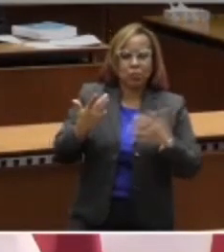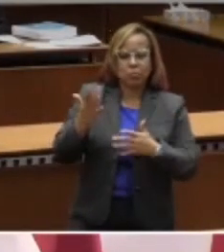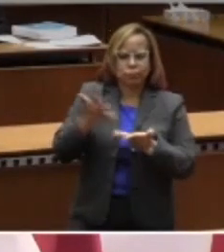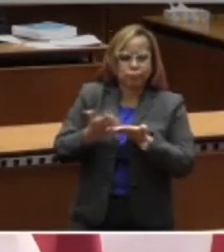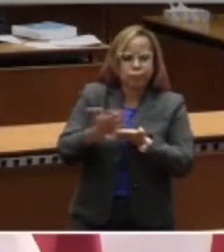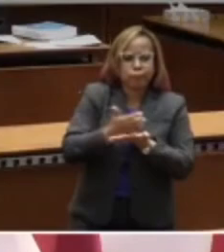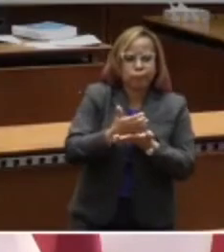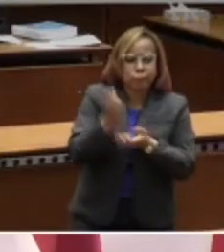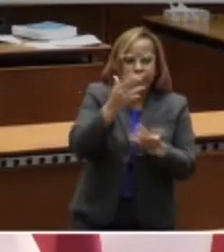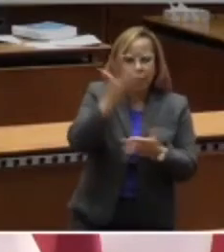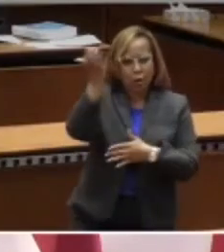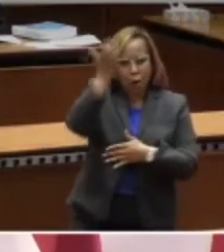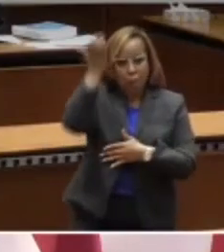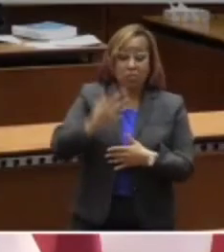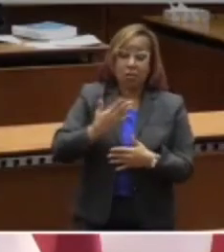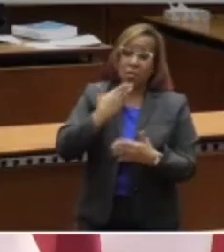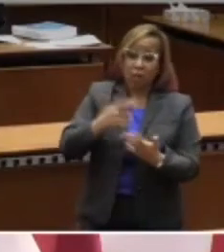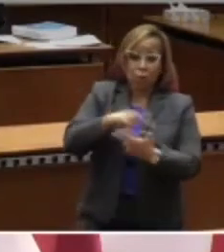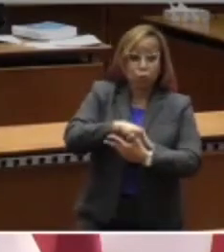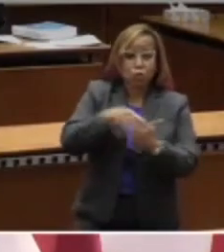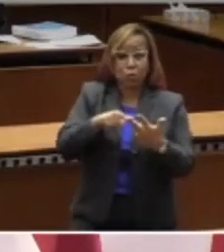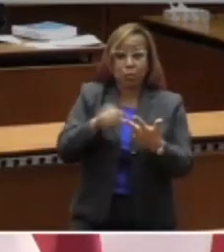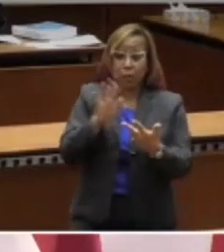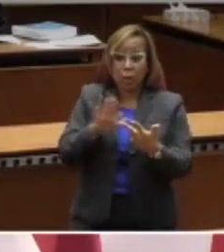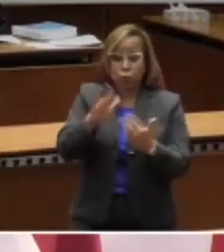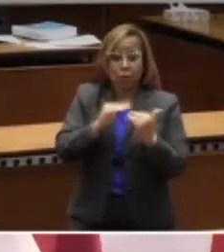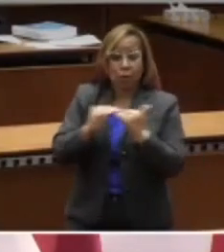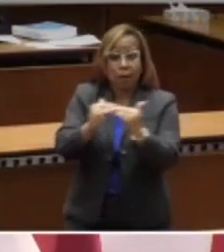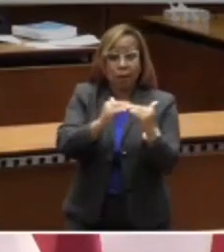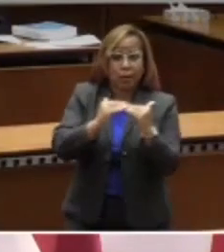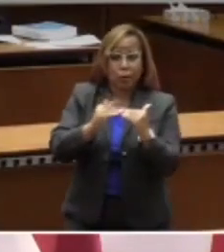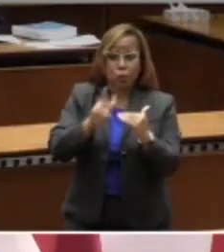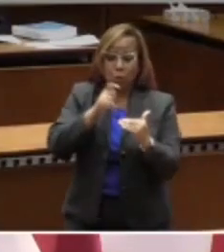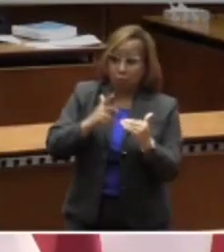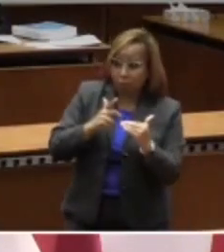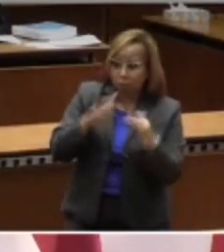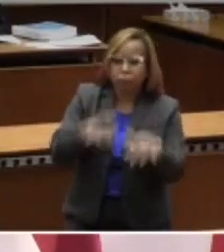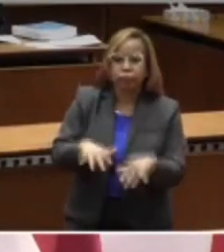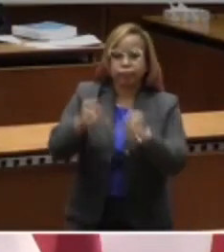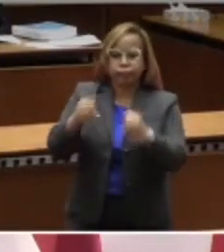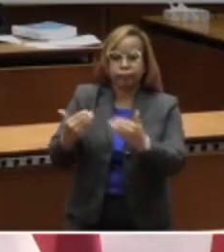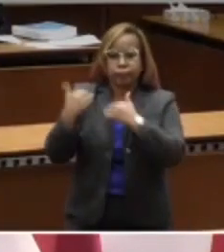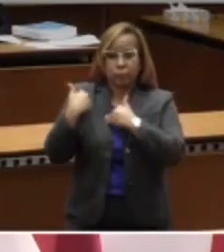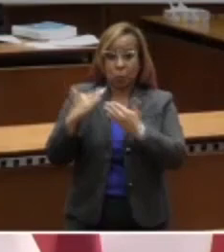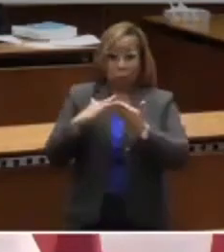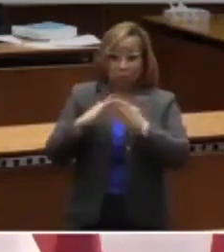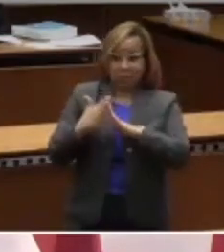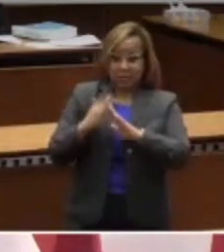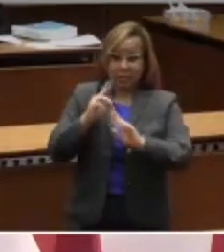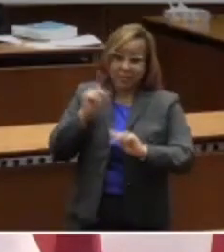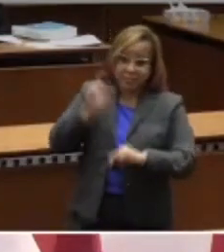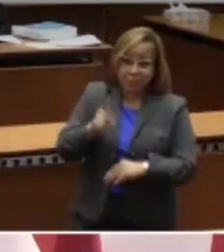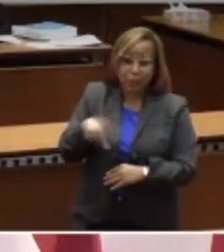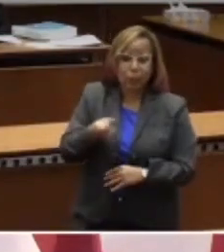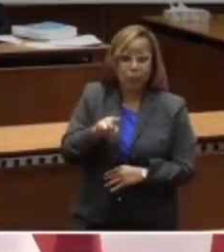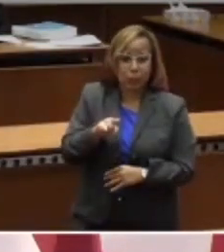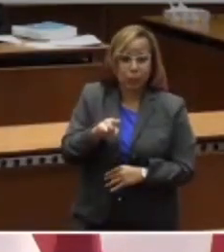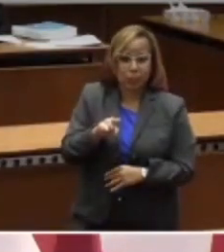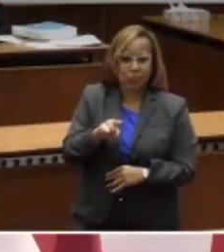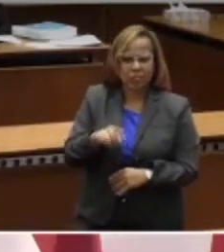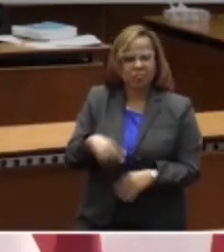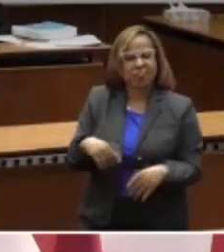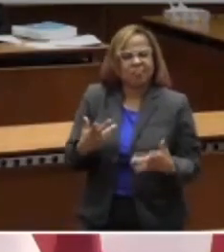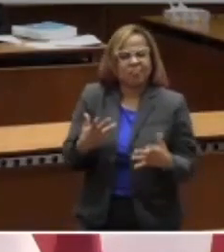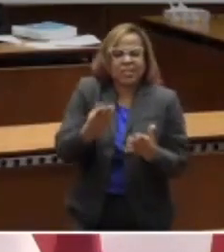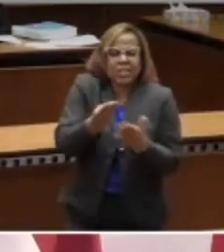collection. Thank you, gentlemen, and your colleagues who answer the call when your city needed you. And